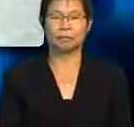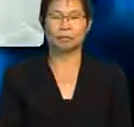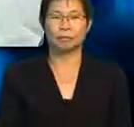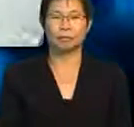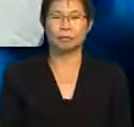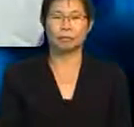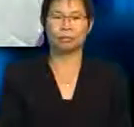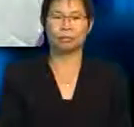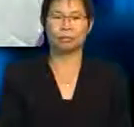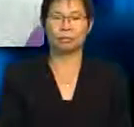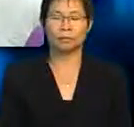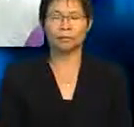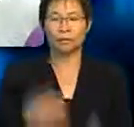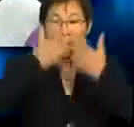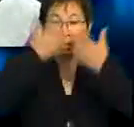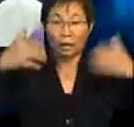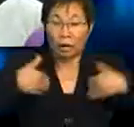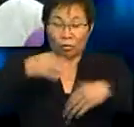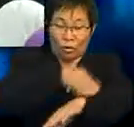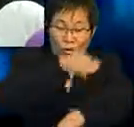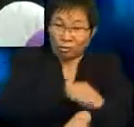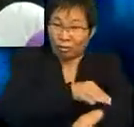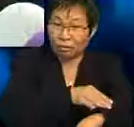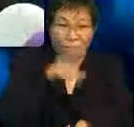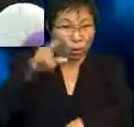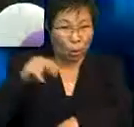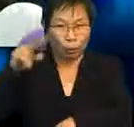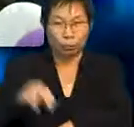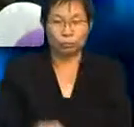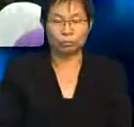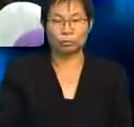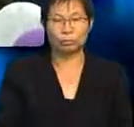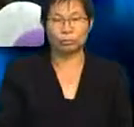A tiger has no. Does a tiger have feathers?